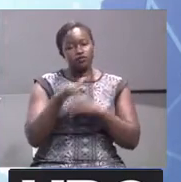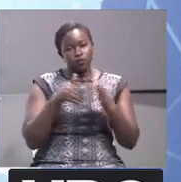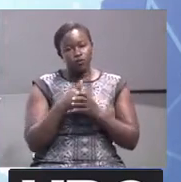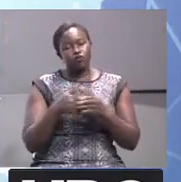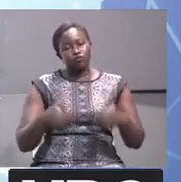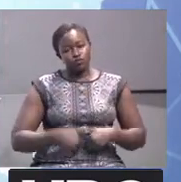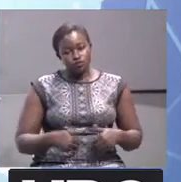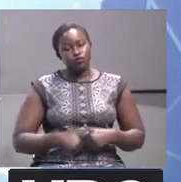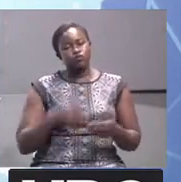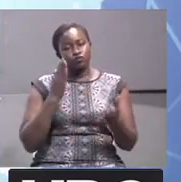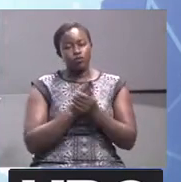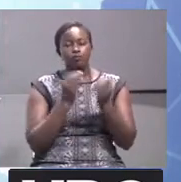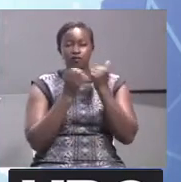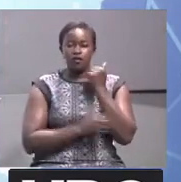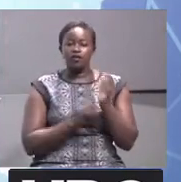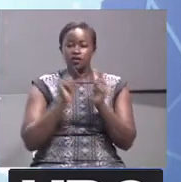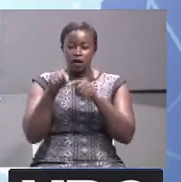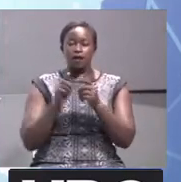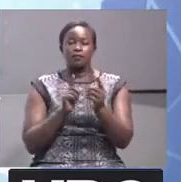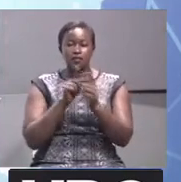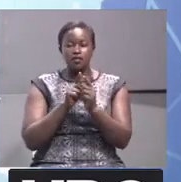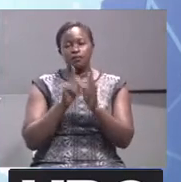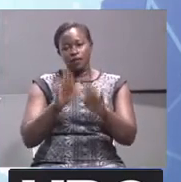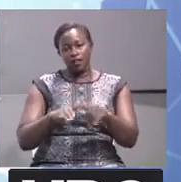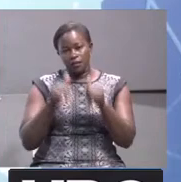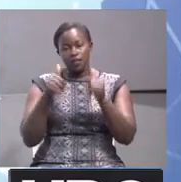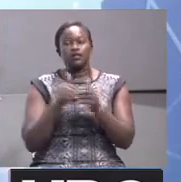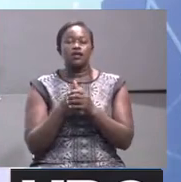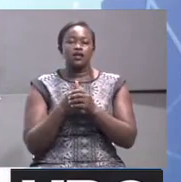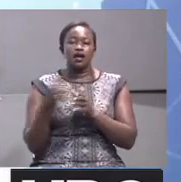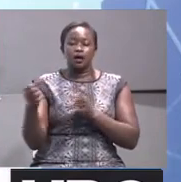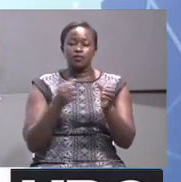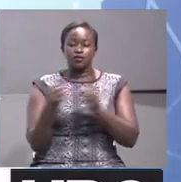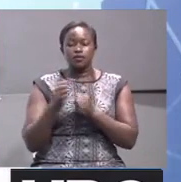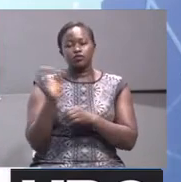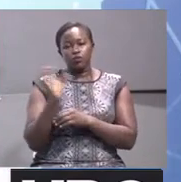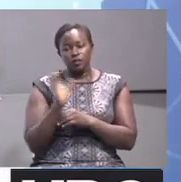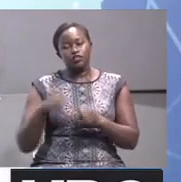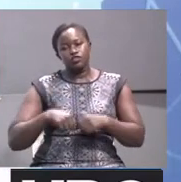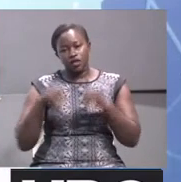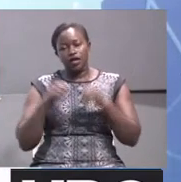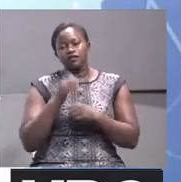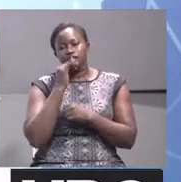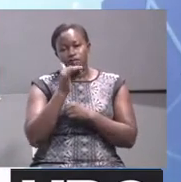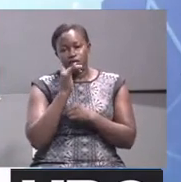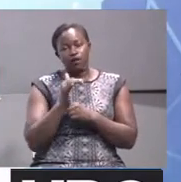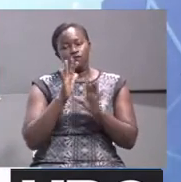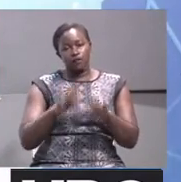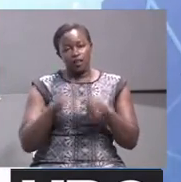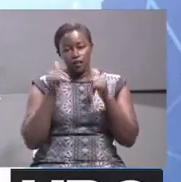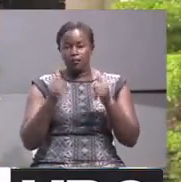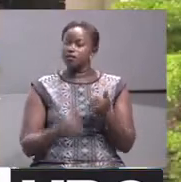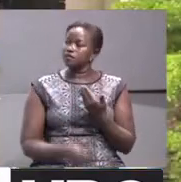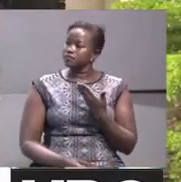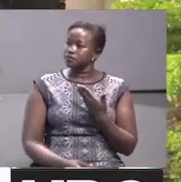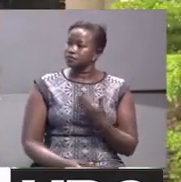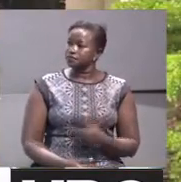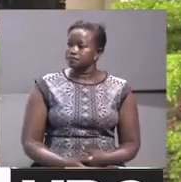shortly after he appeared before the Parliamentary Appointments Committee, chaired by the Speaker of Parliament, Anita Anitamong.